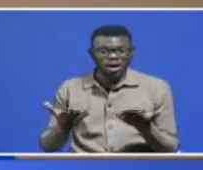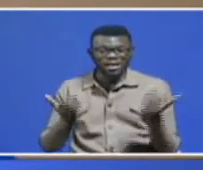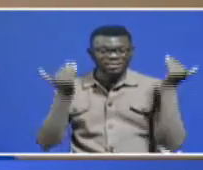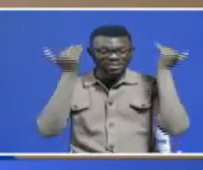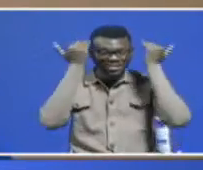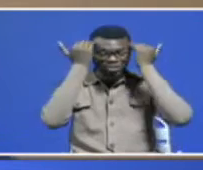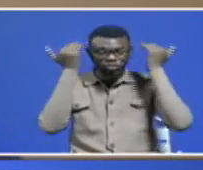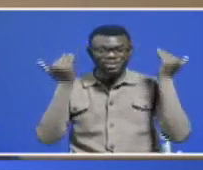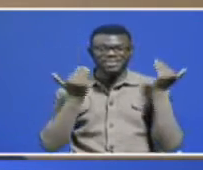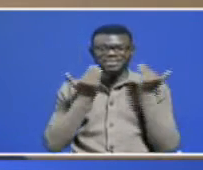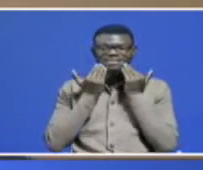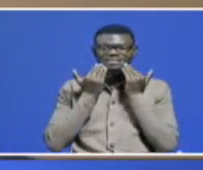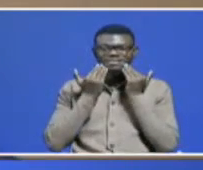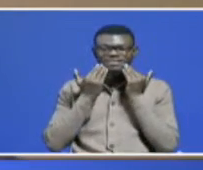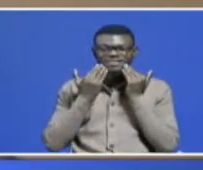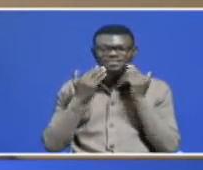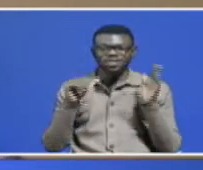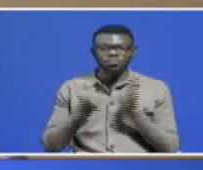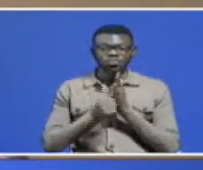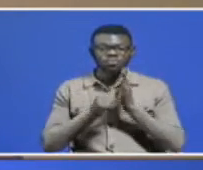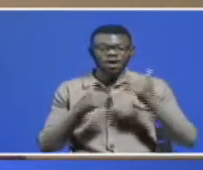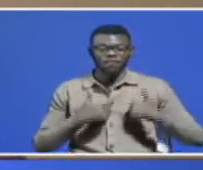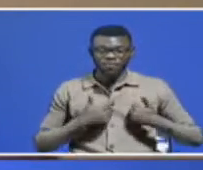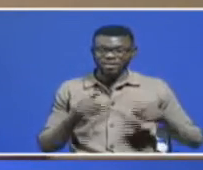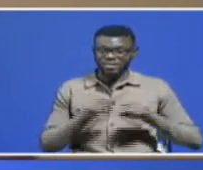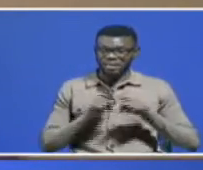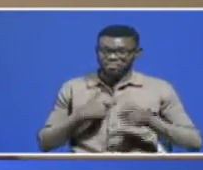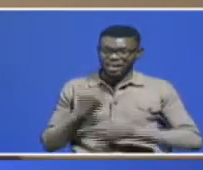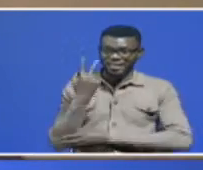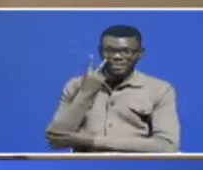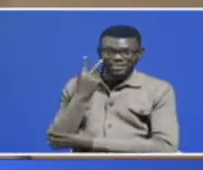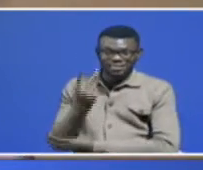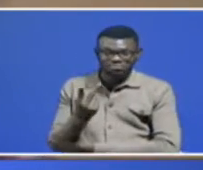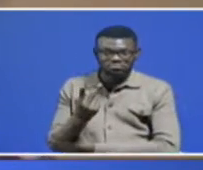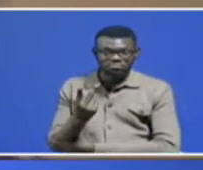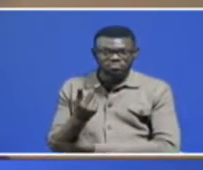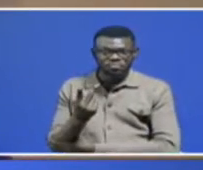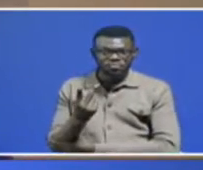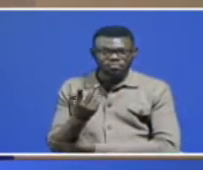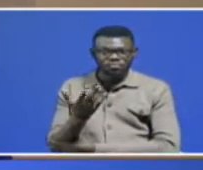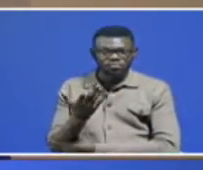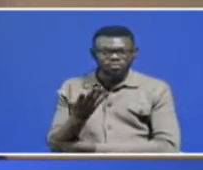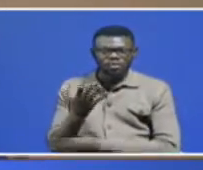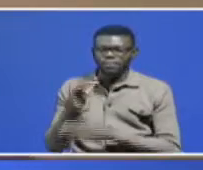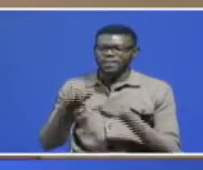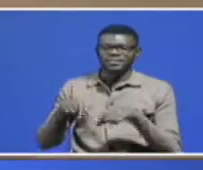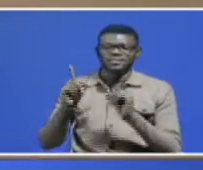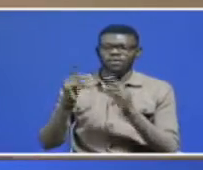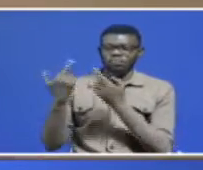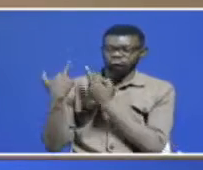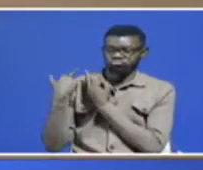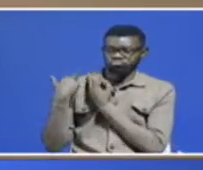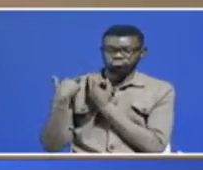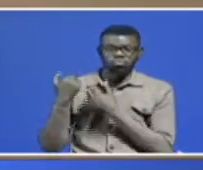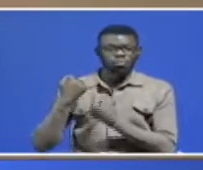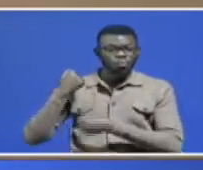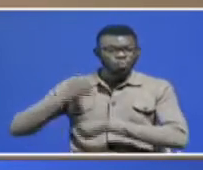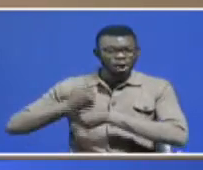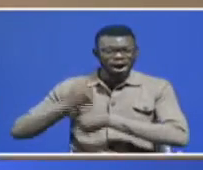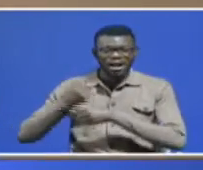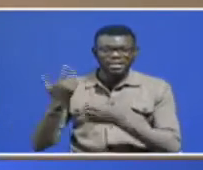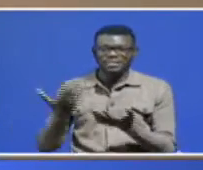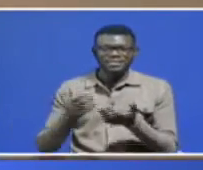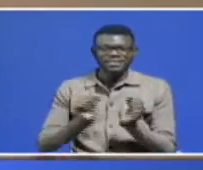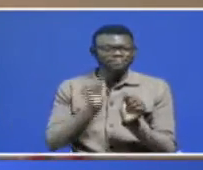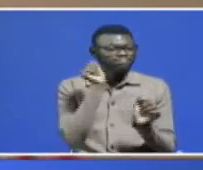and for purposes of discipline, I think I've seen that they will be the ones disciplining, the primanding, but they haven't even said whether